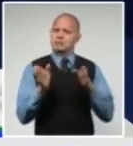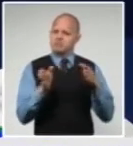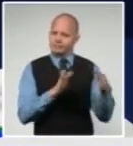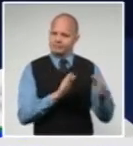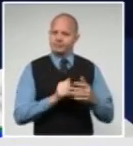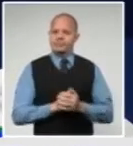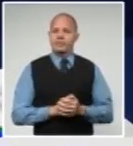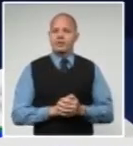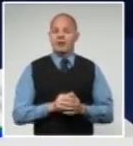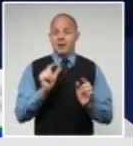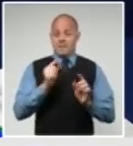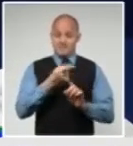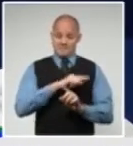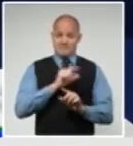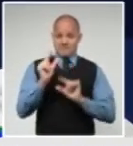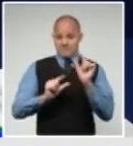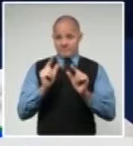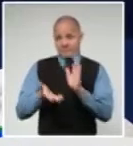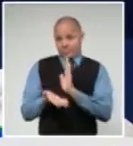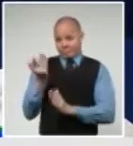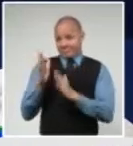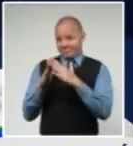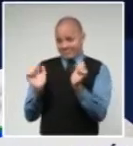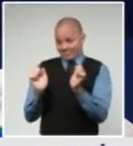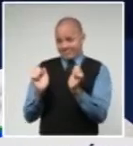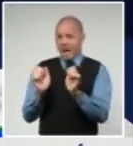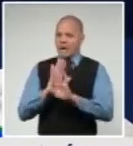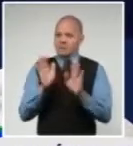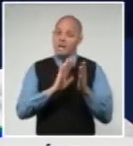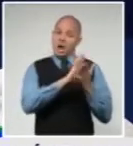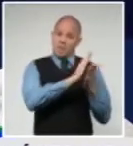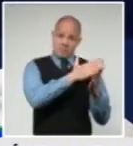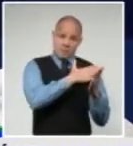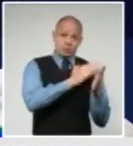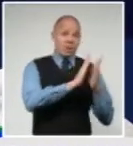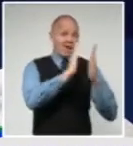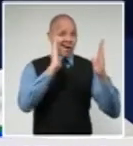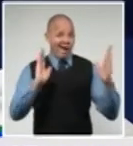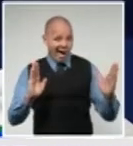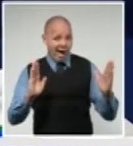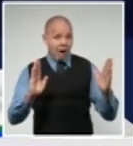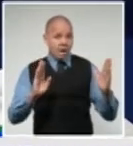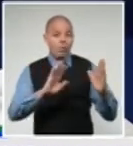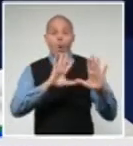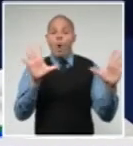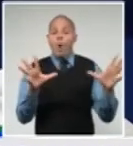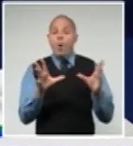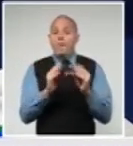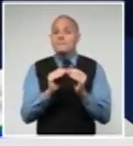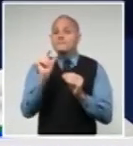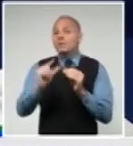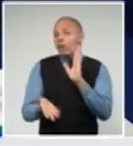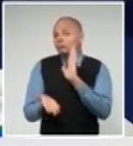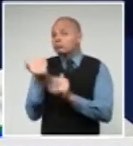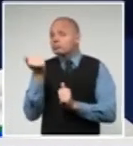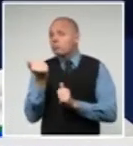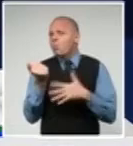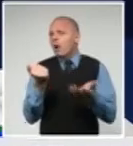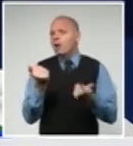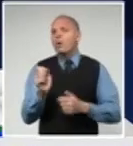to Matanzas hospitals. 7 patients are in serious conditions hospitalized, 4 in